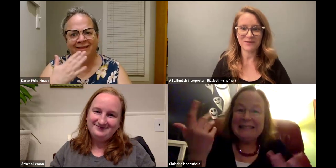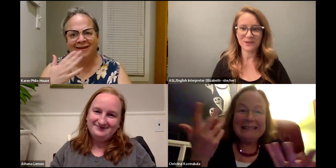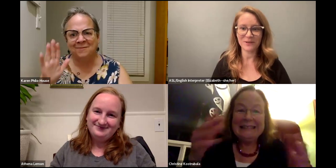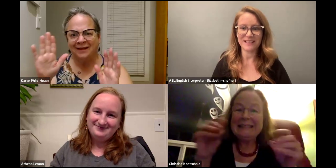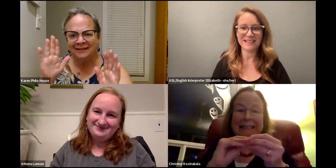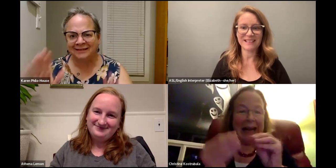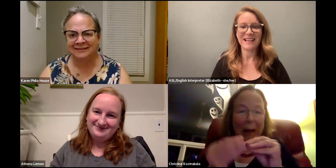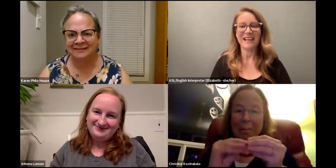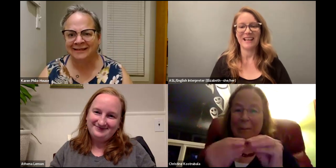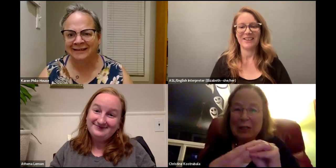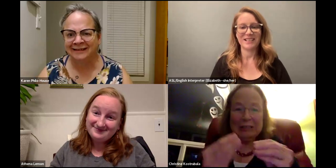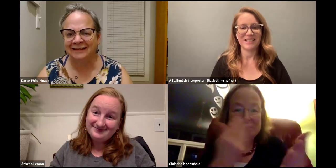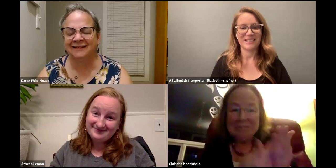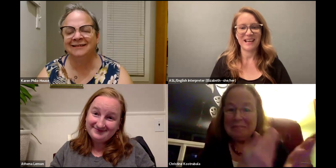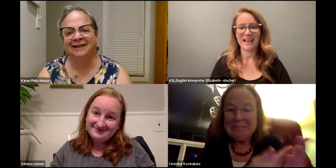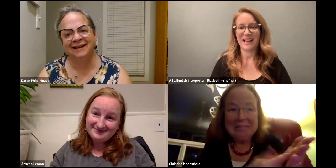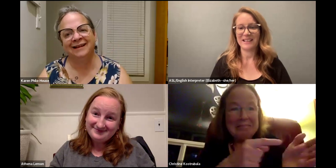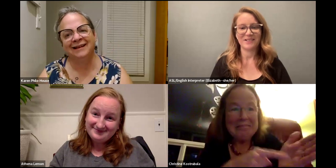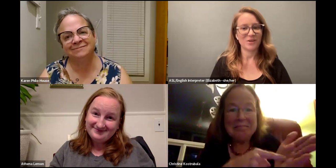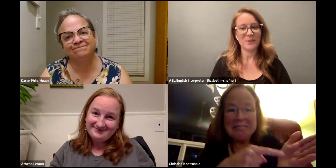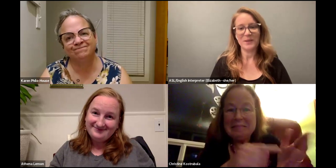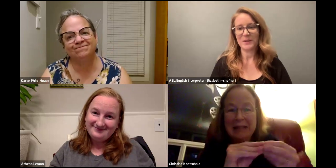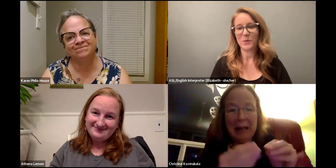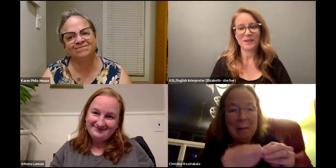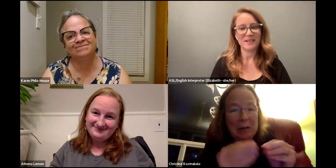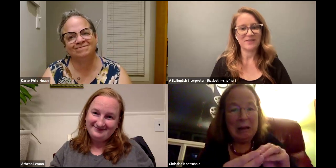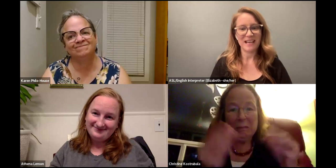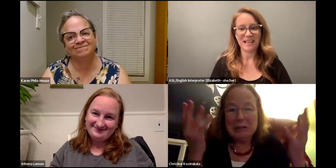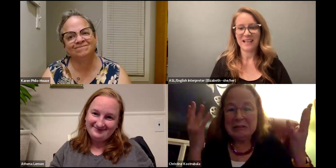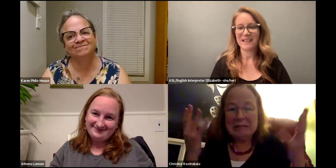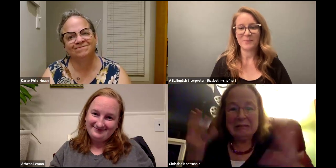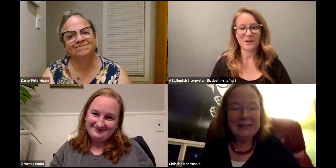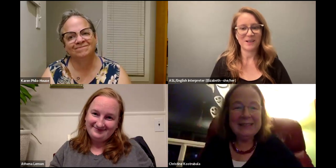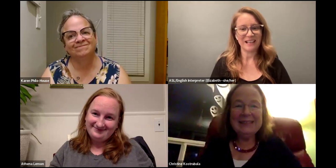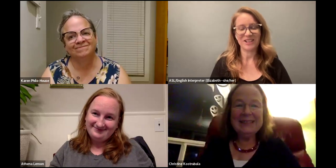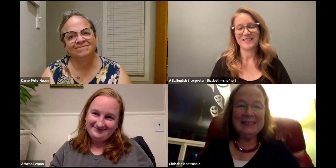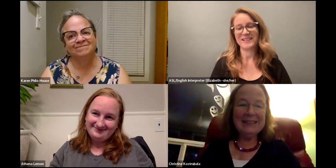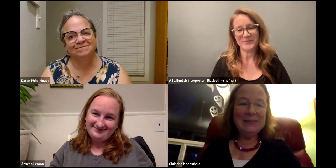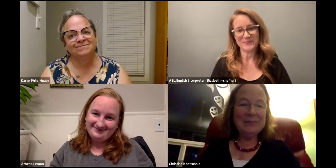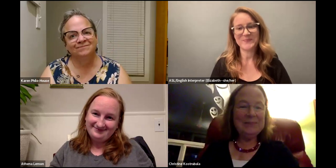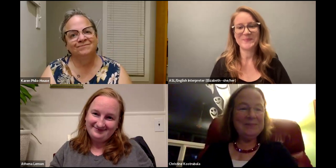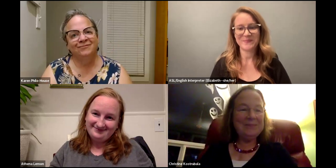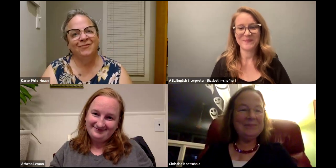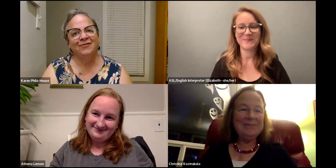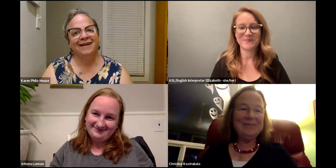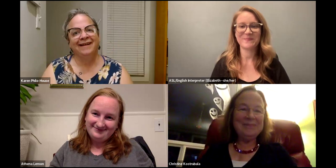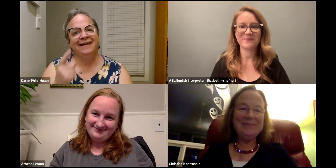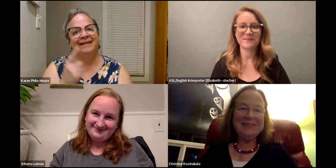such a huge influence. And Christine is saying, I showed them the importance of data and number collection. So